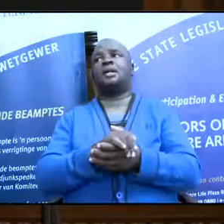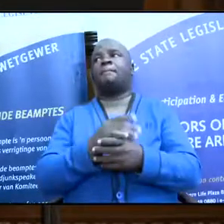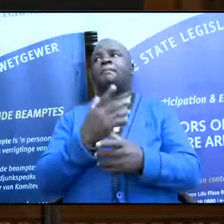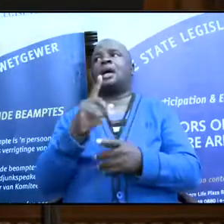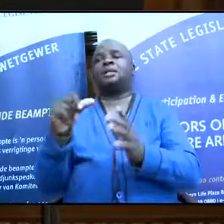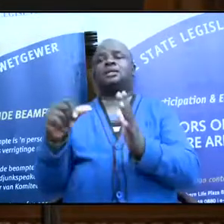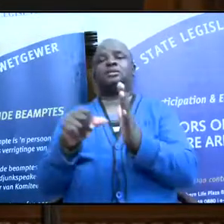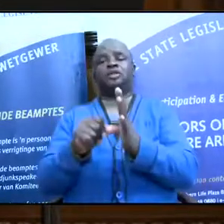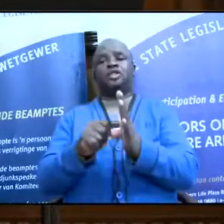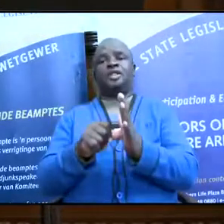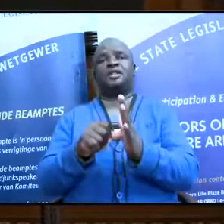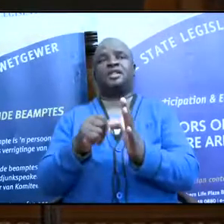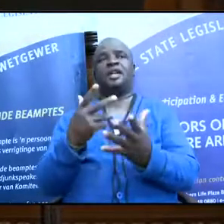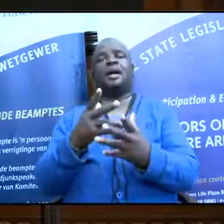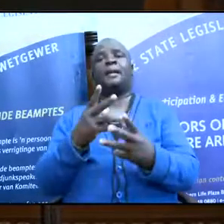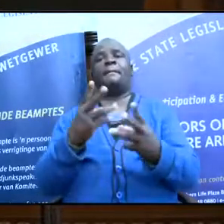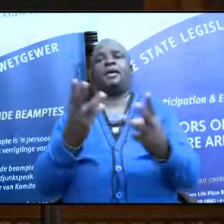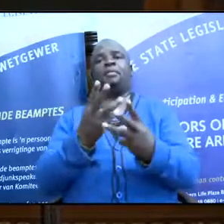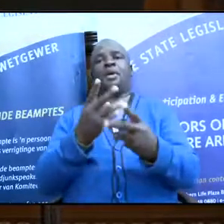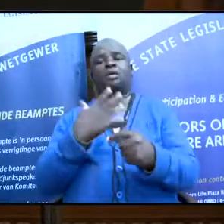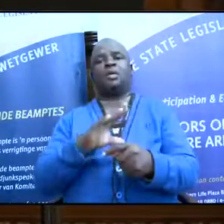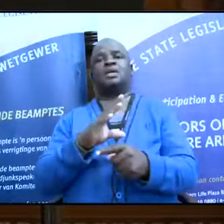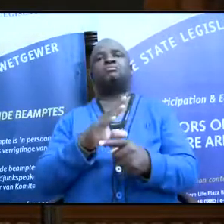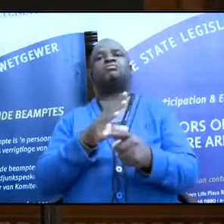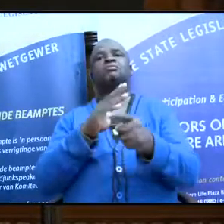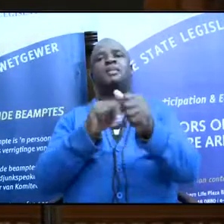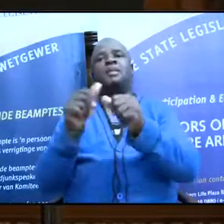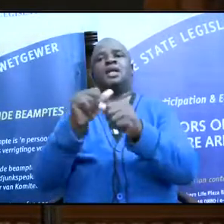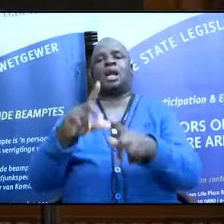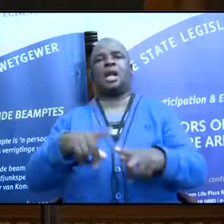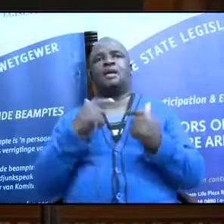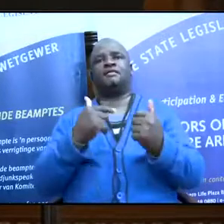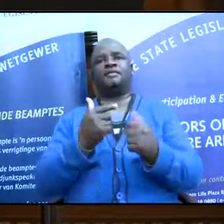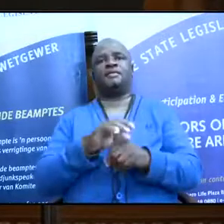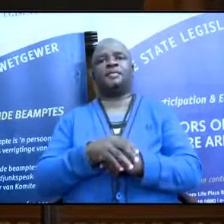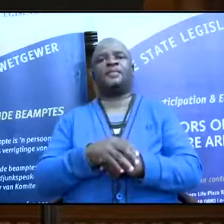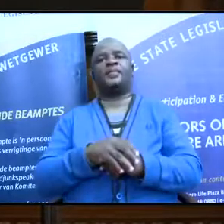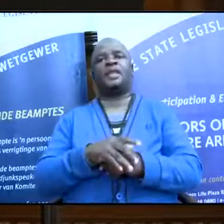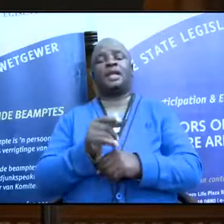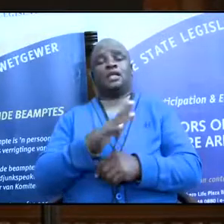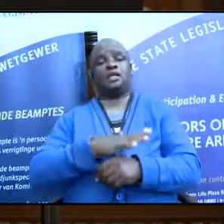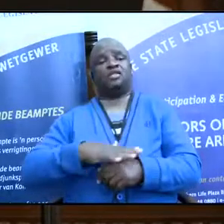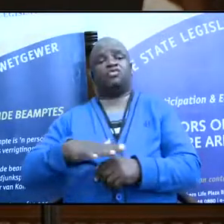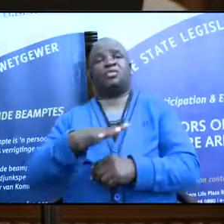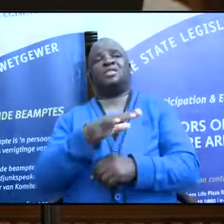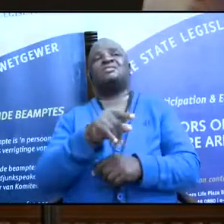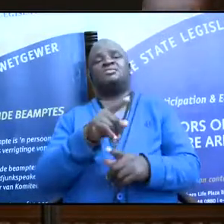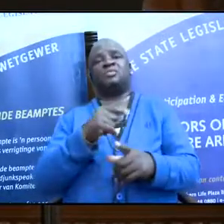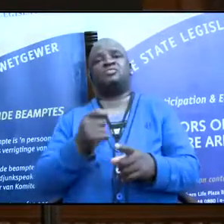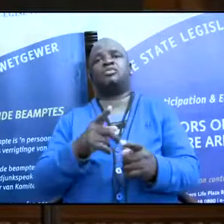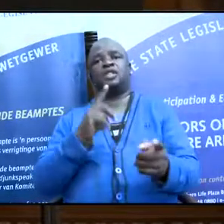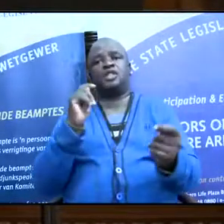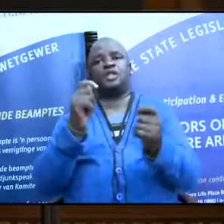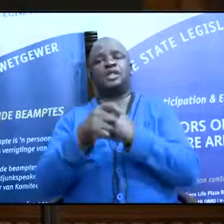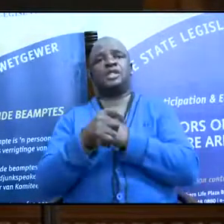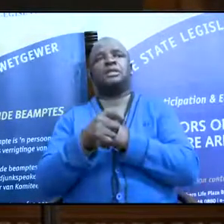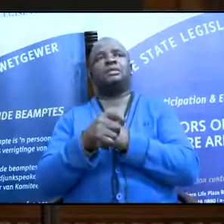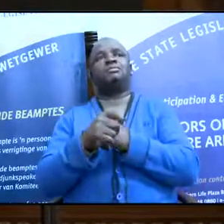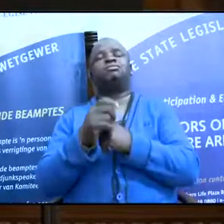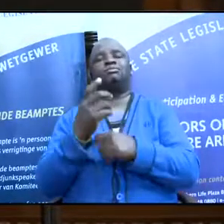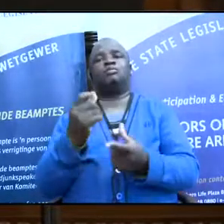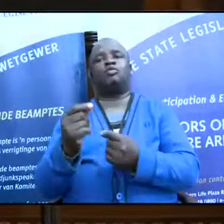main it is people seeking a better life this situation increases the strain on